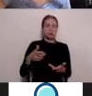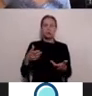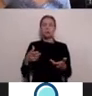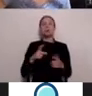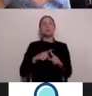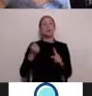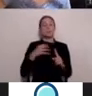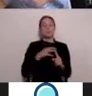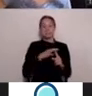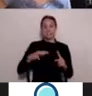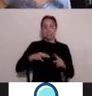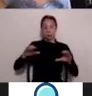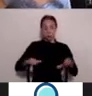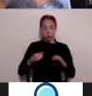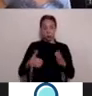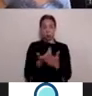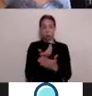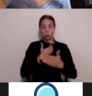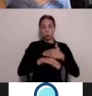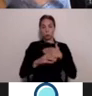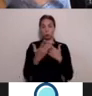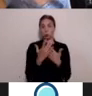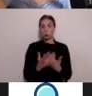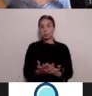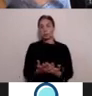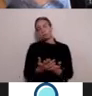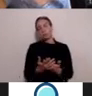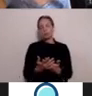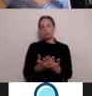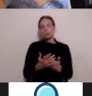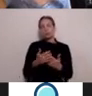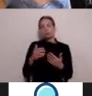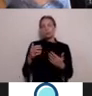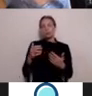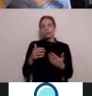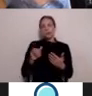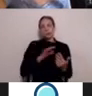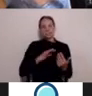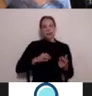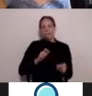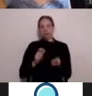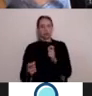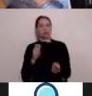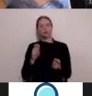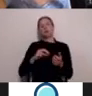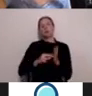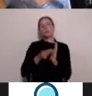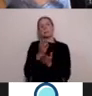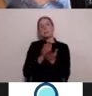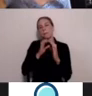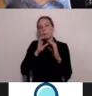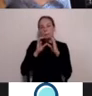that are performing newborn screening, which does sometimes relate or mean there are some miscommunications or